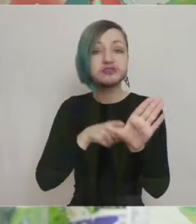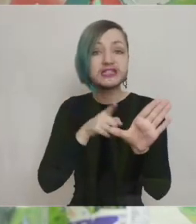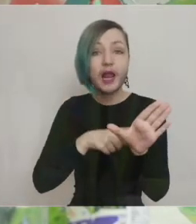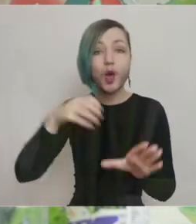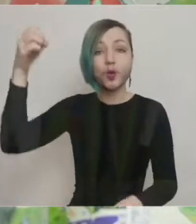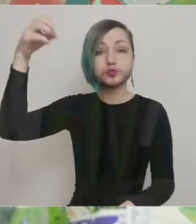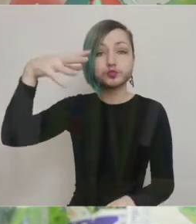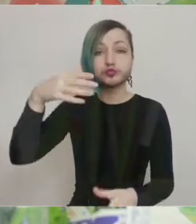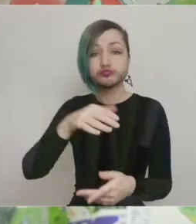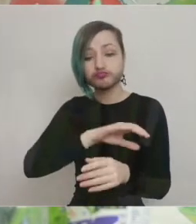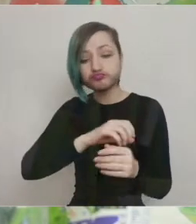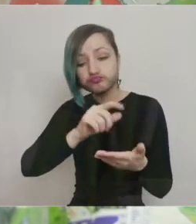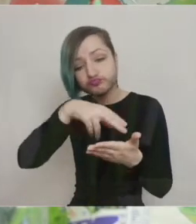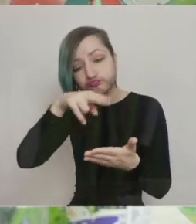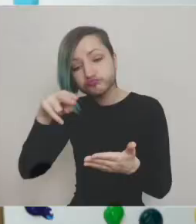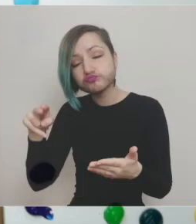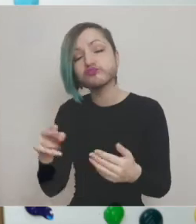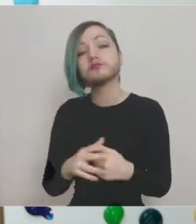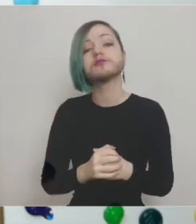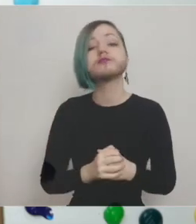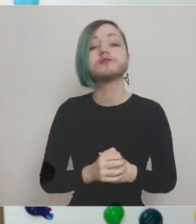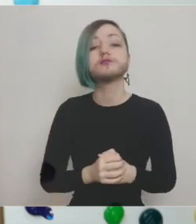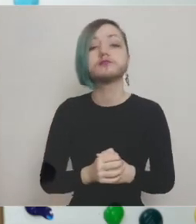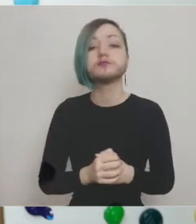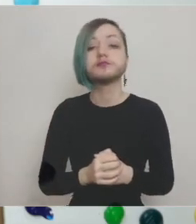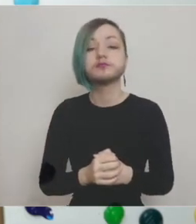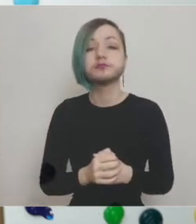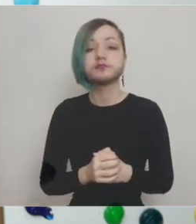yellow as well.